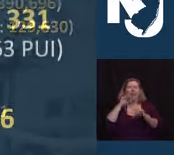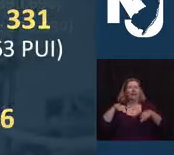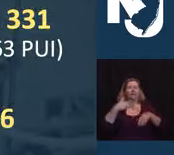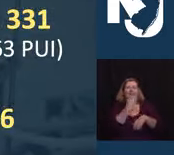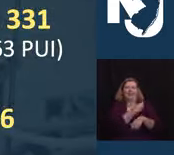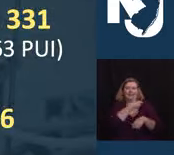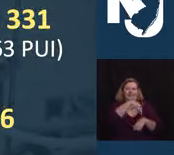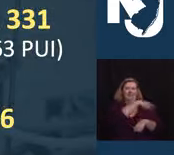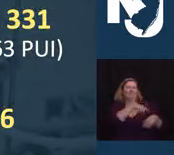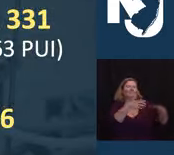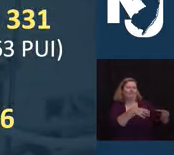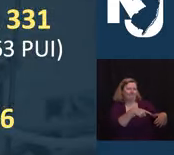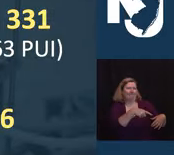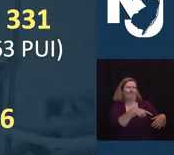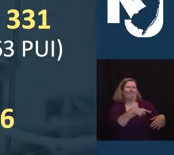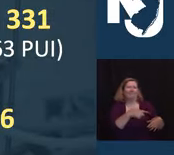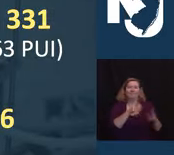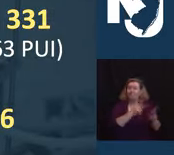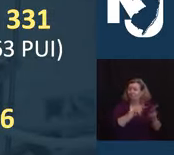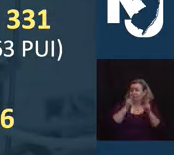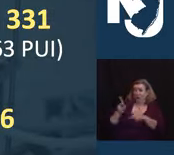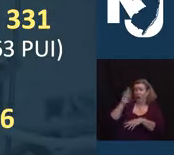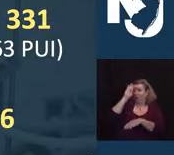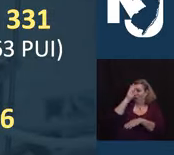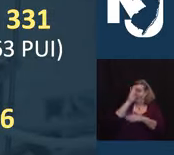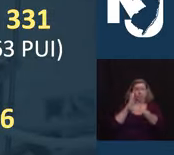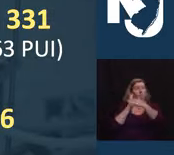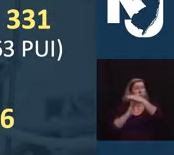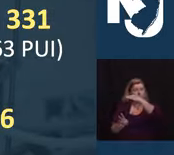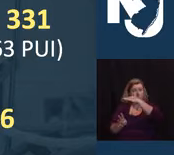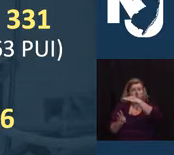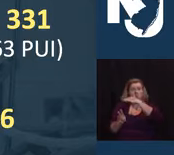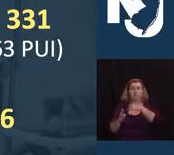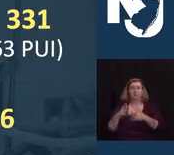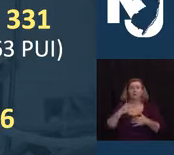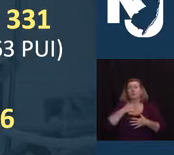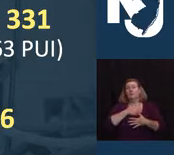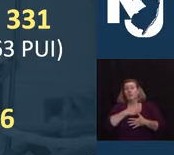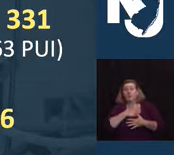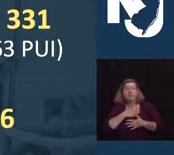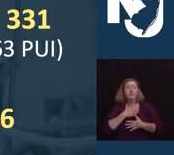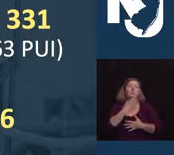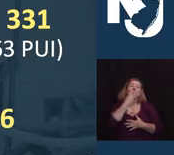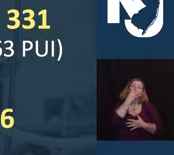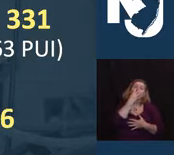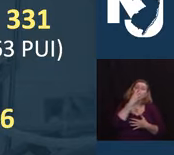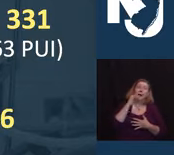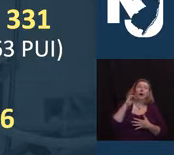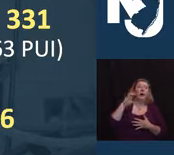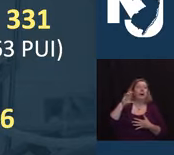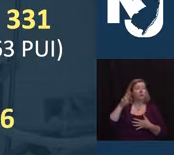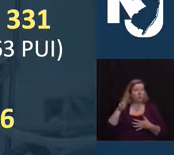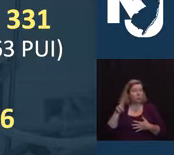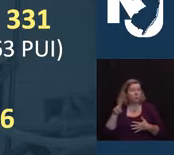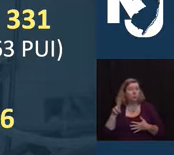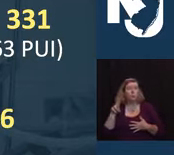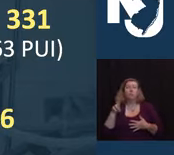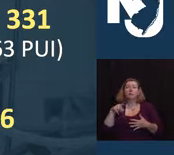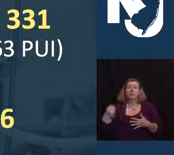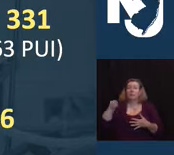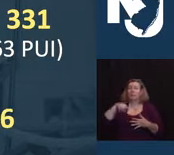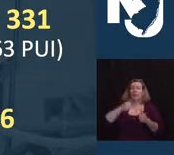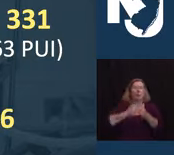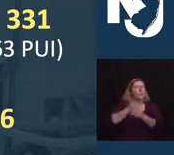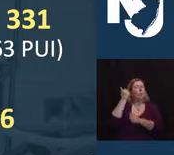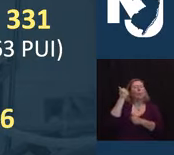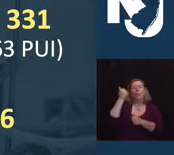much of our hospital metrics. The numbers we see here, the bed counts, the ICU counts, the ventilator counts, again, overwhelmingly, if